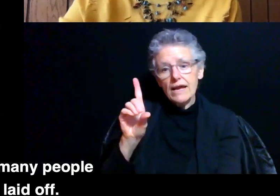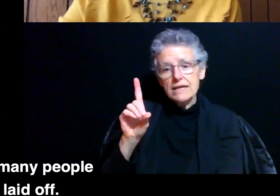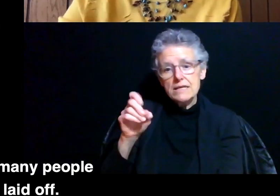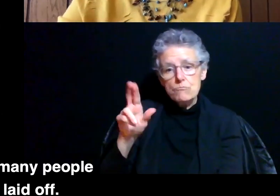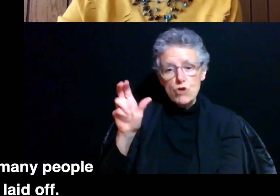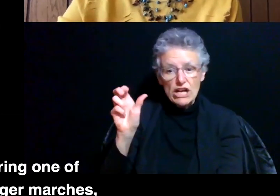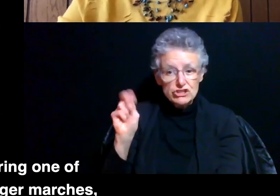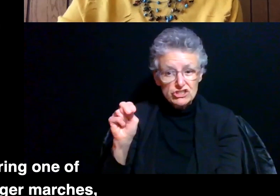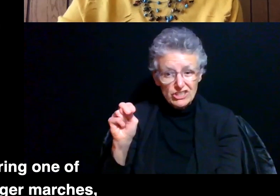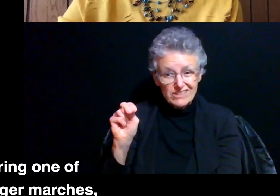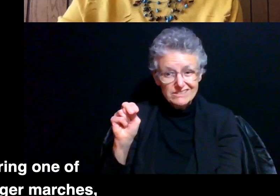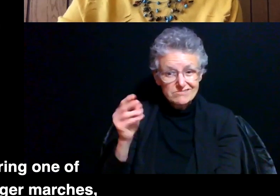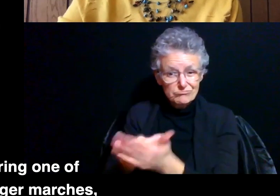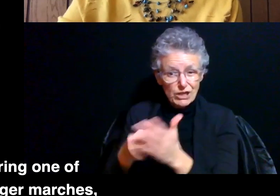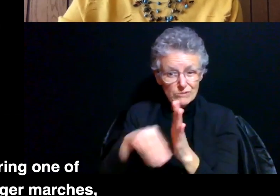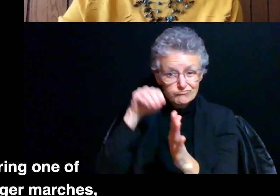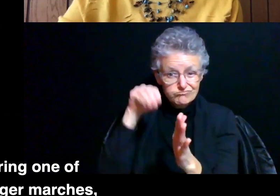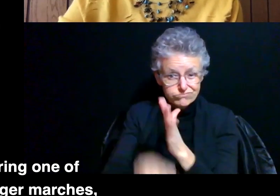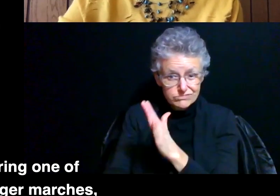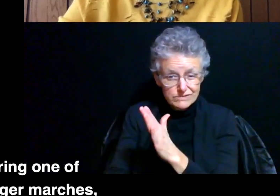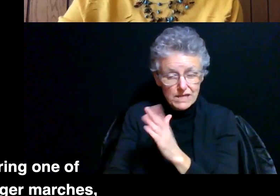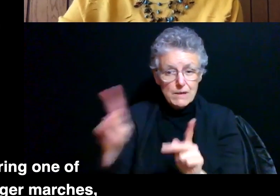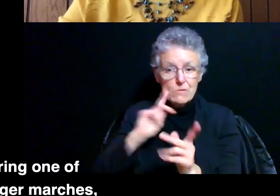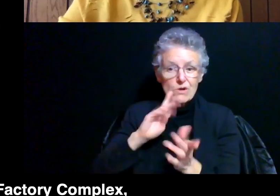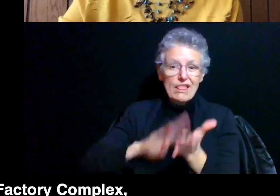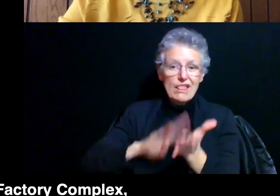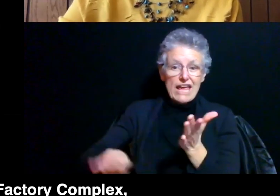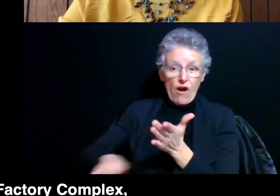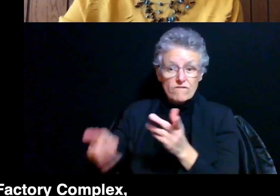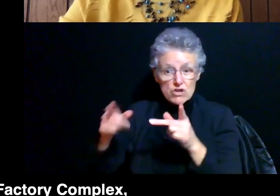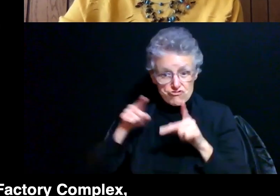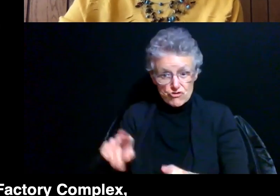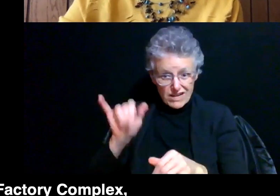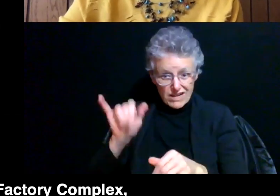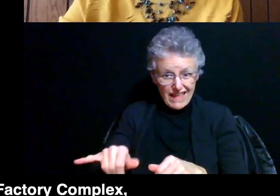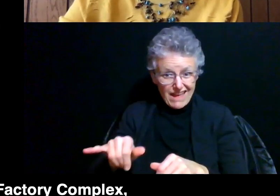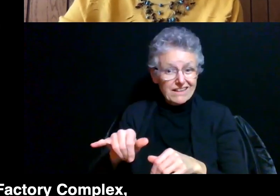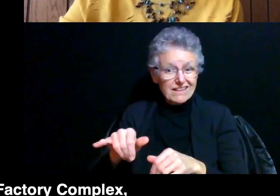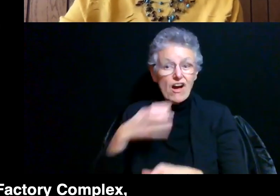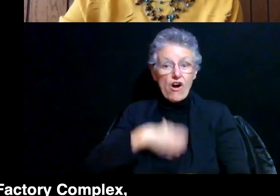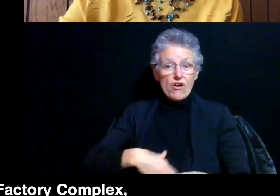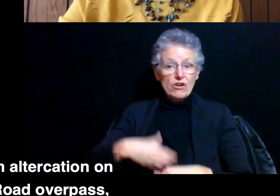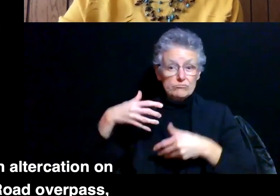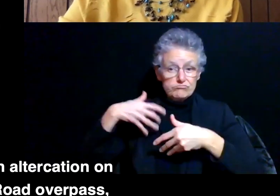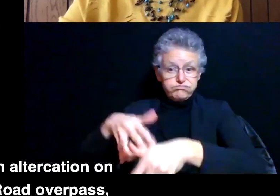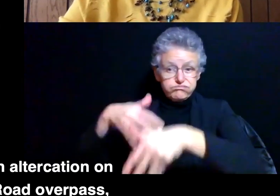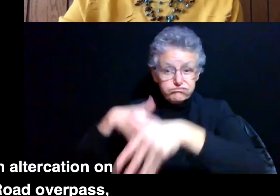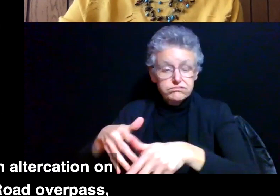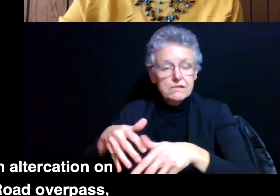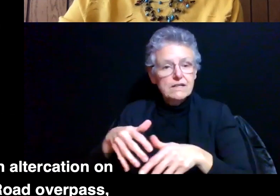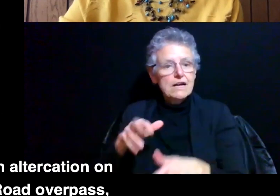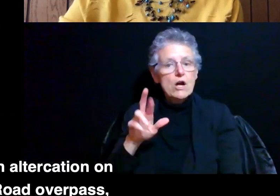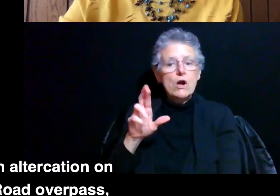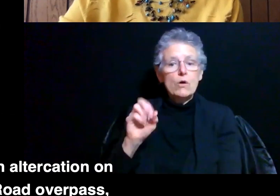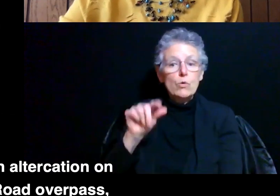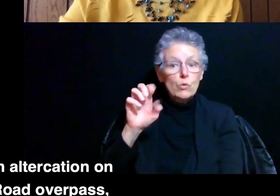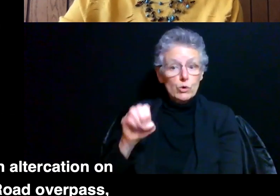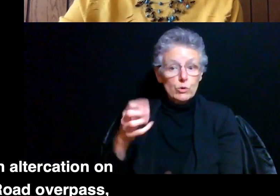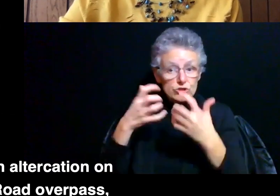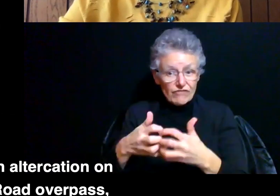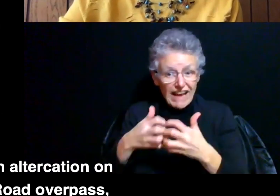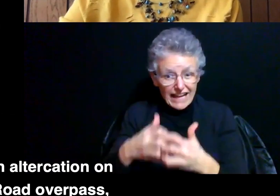off. And during one of these hunger marches at the Rouge Factory complex, there was